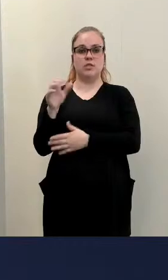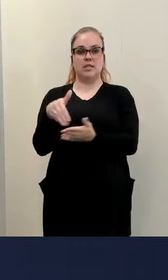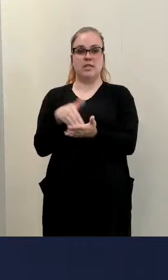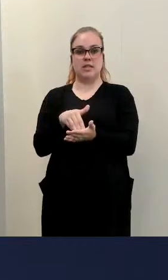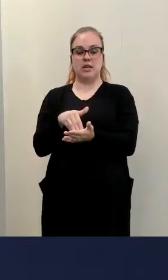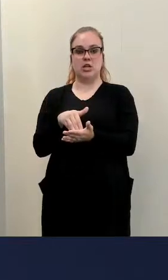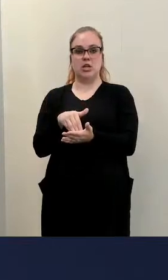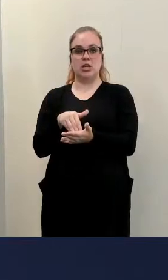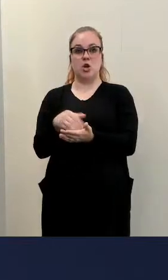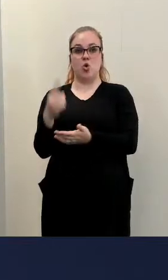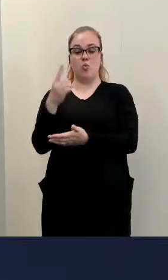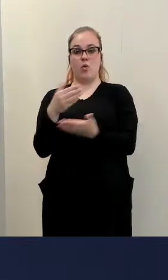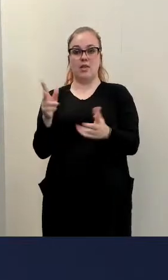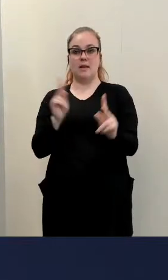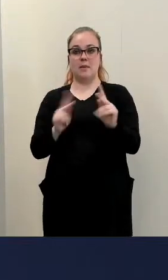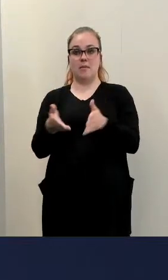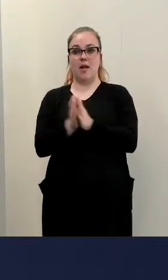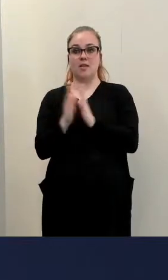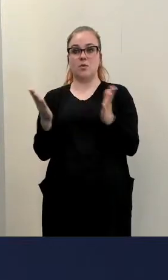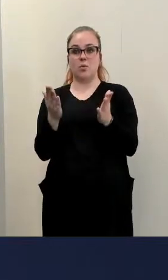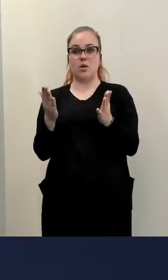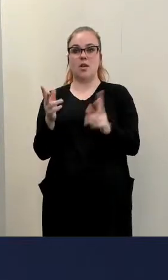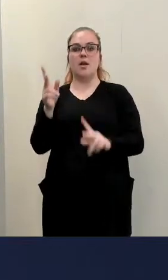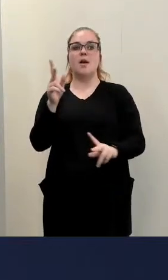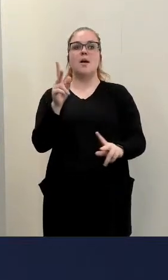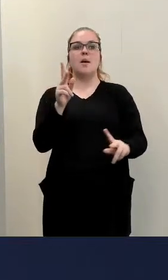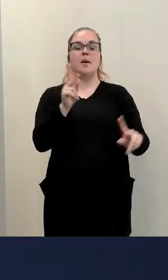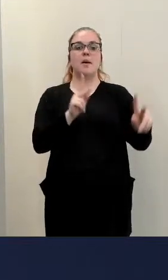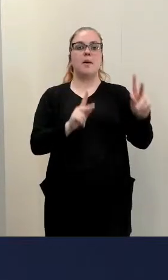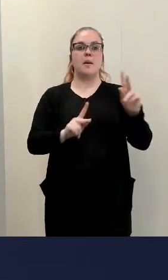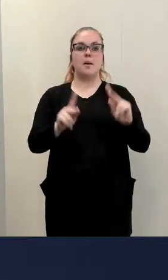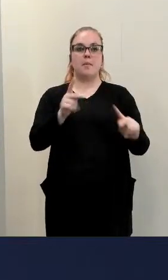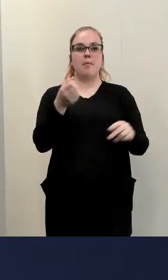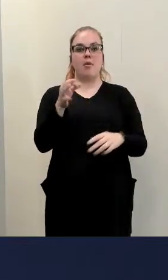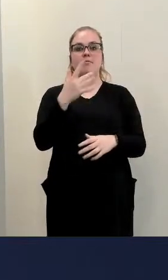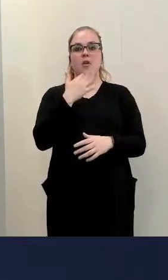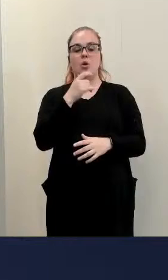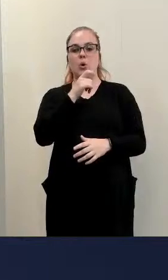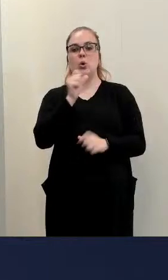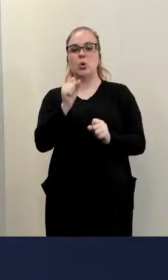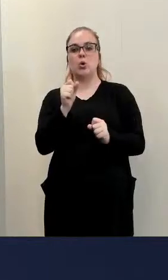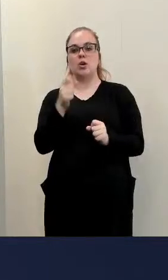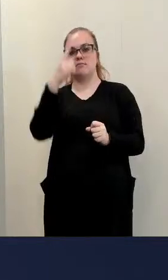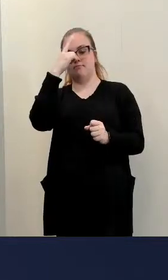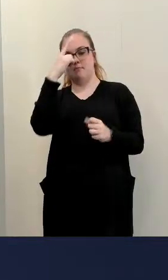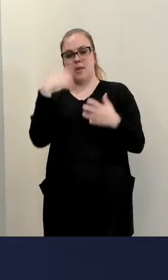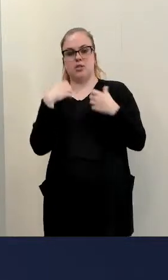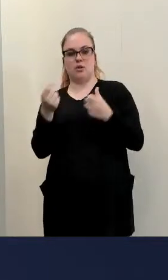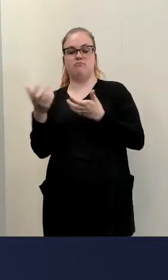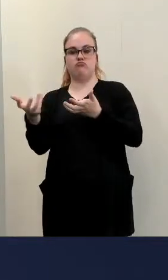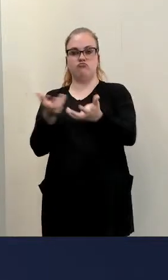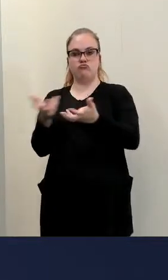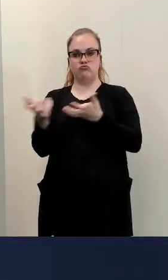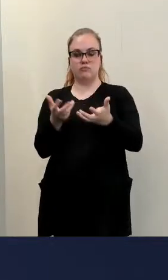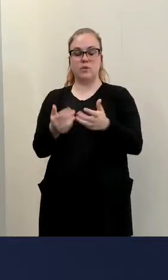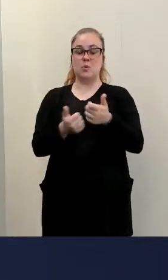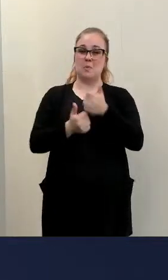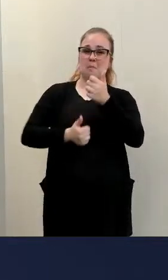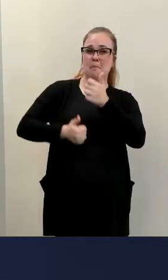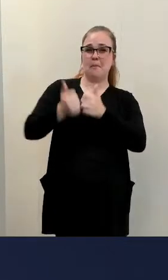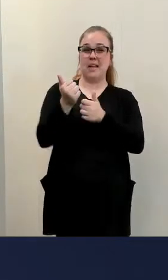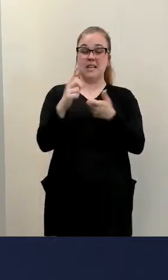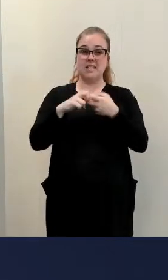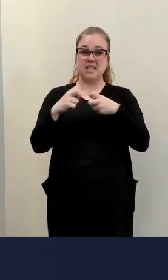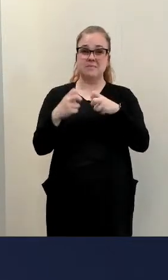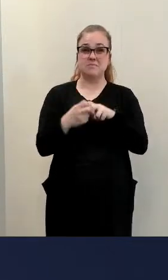B. Wiley, the one thing folks asked for was people of color that look like them, that can talk to them for the mental health piece. So I think one of the